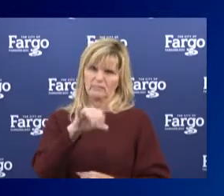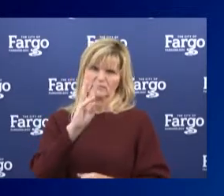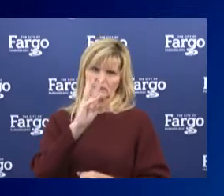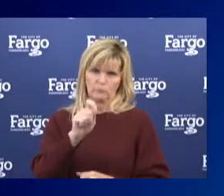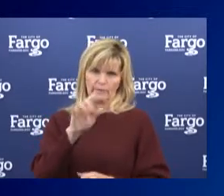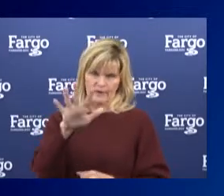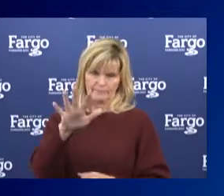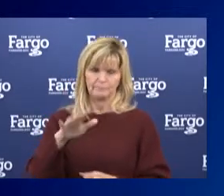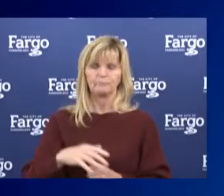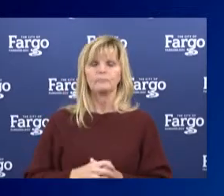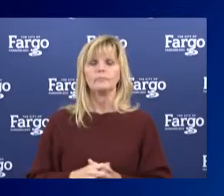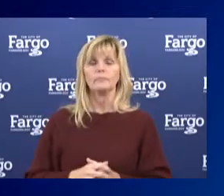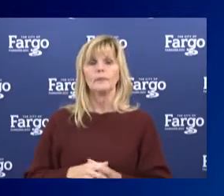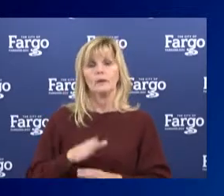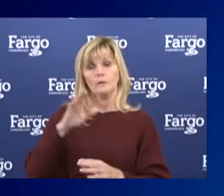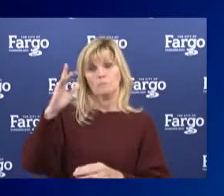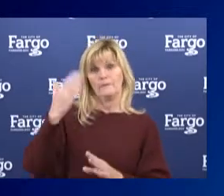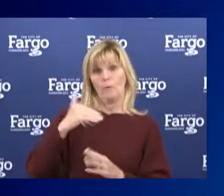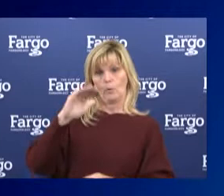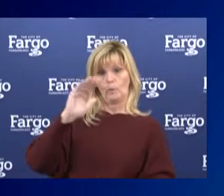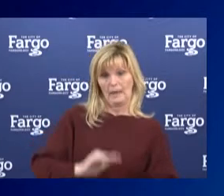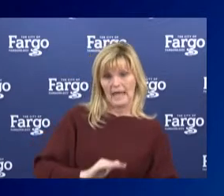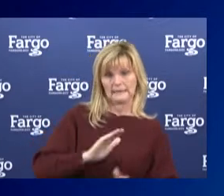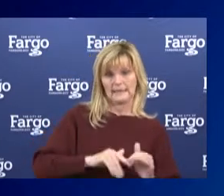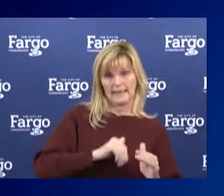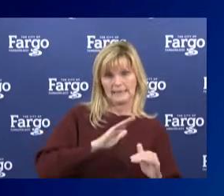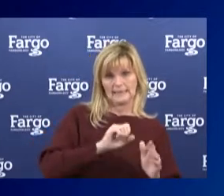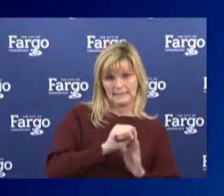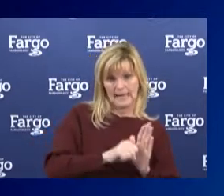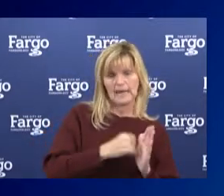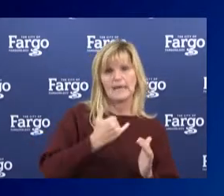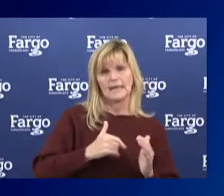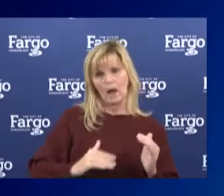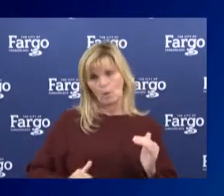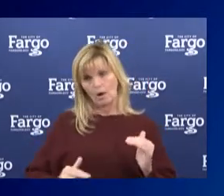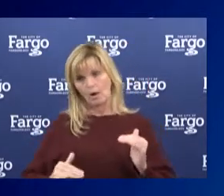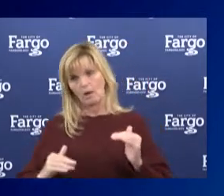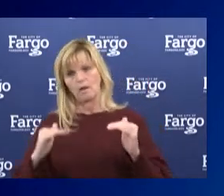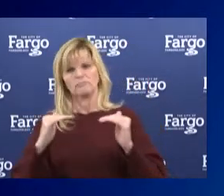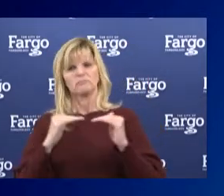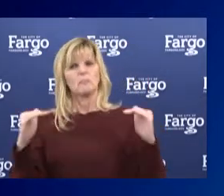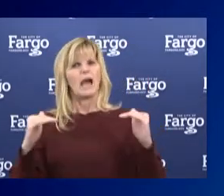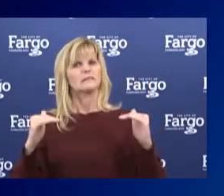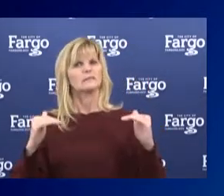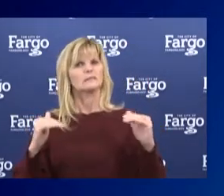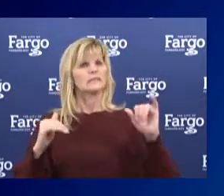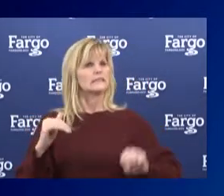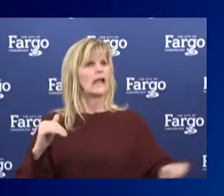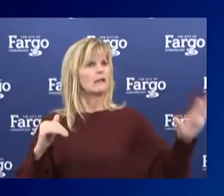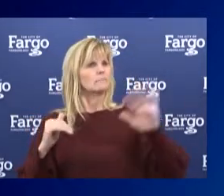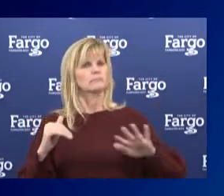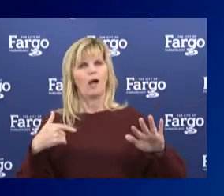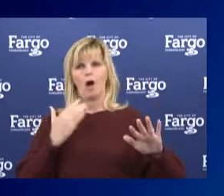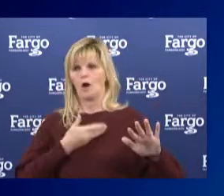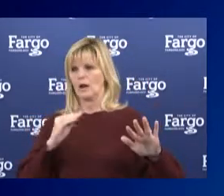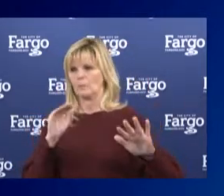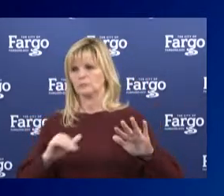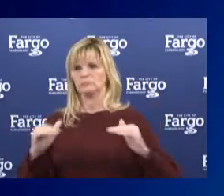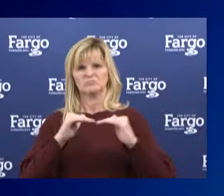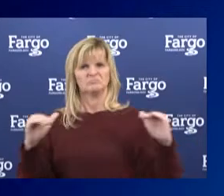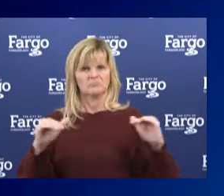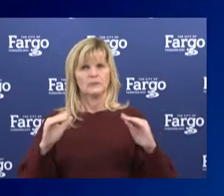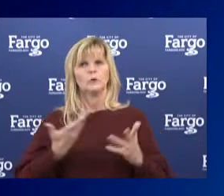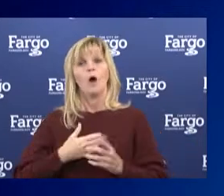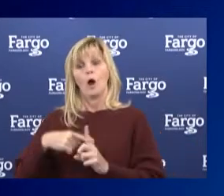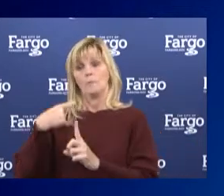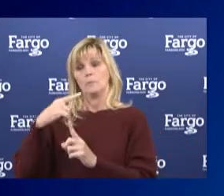we were for a little while lower than the rest of the state, we're now kind of pretty well matched with where the state is at. So our percent